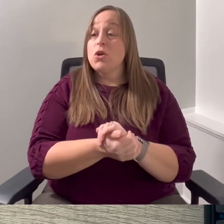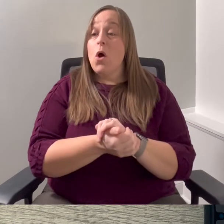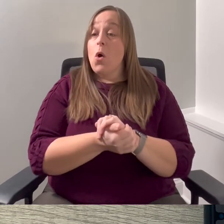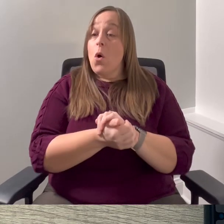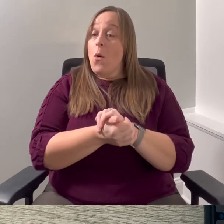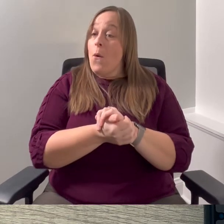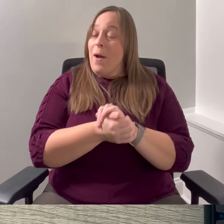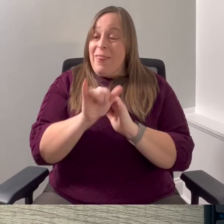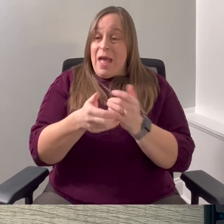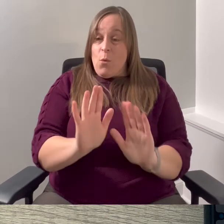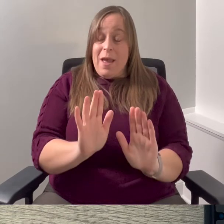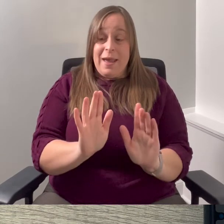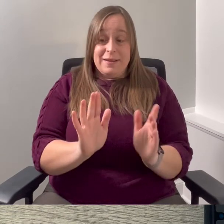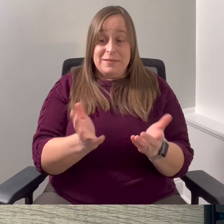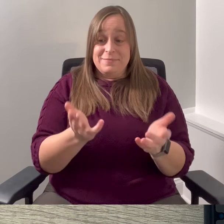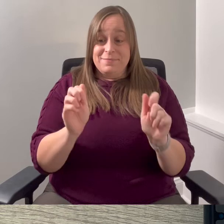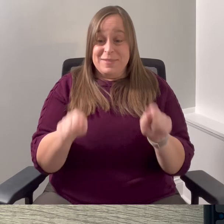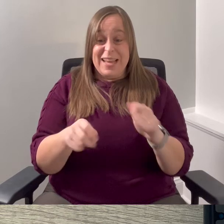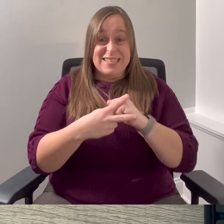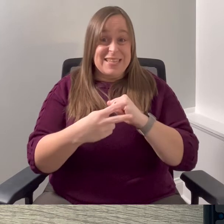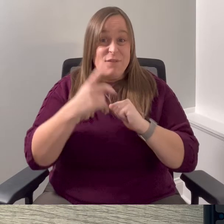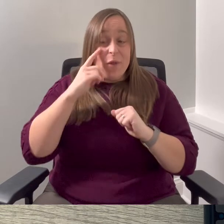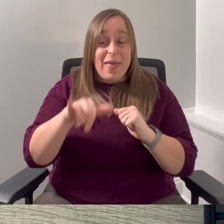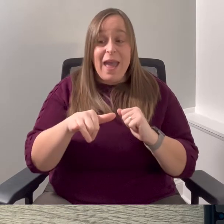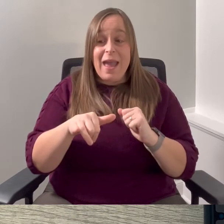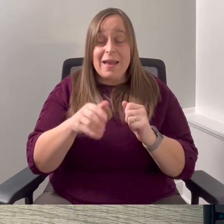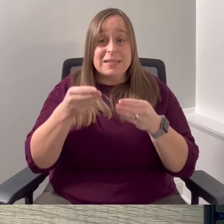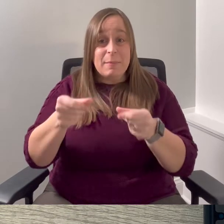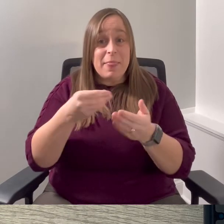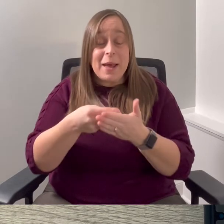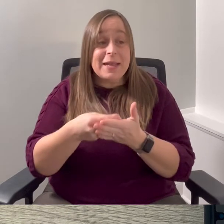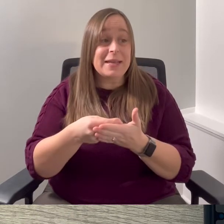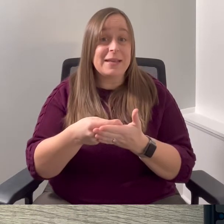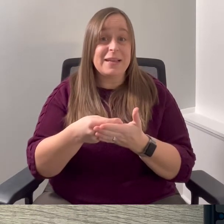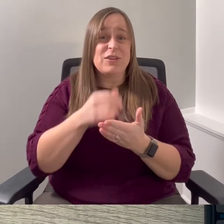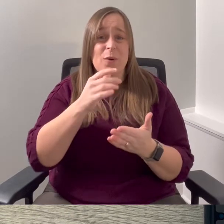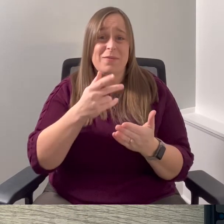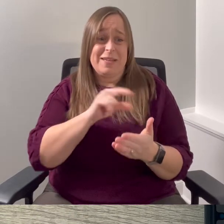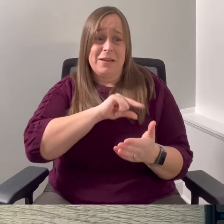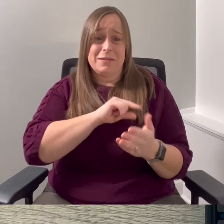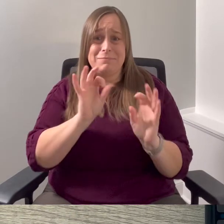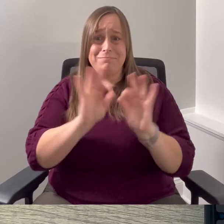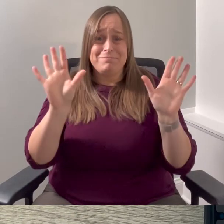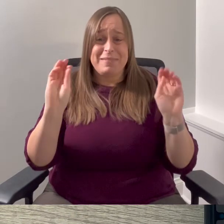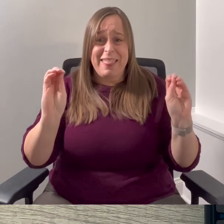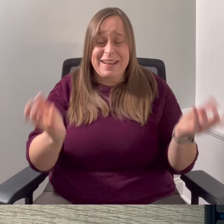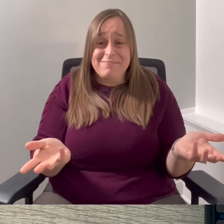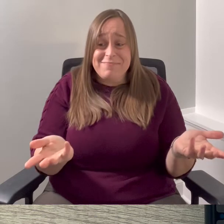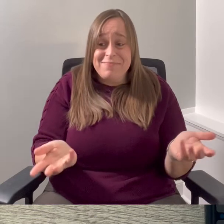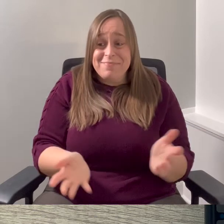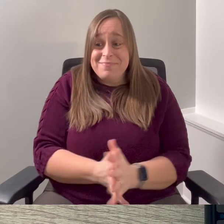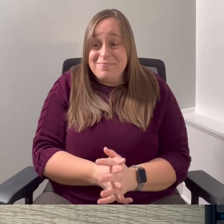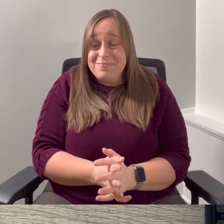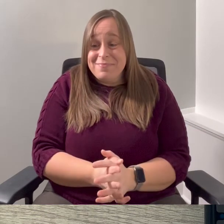just save for it, spend the money, and you don't have to feel guilty about it. So I